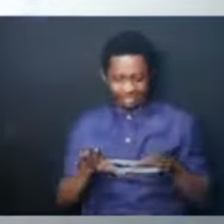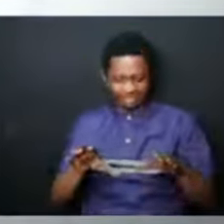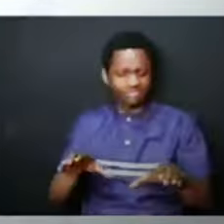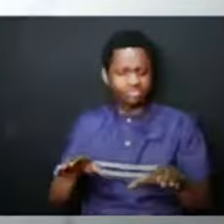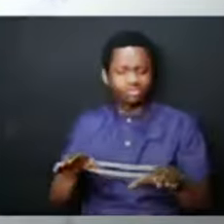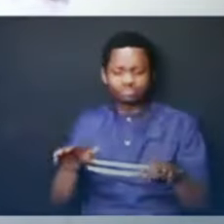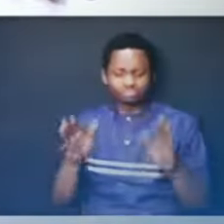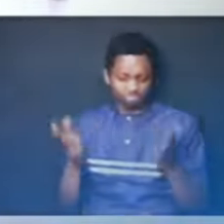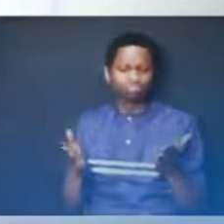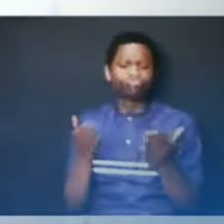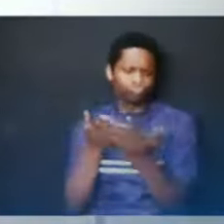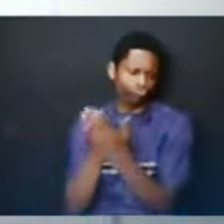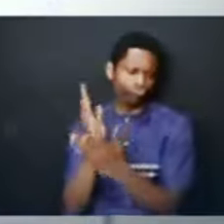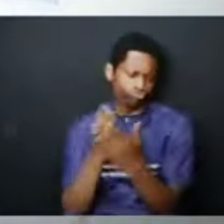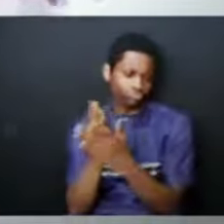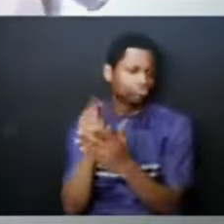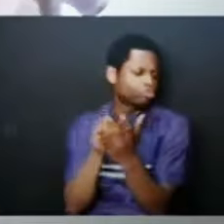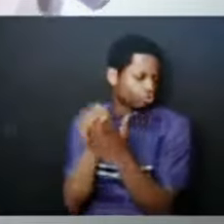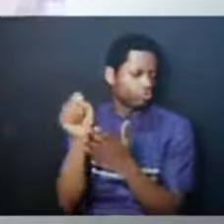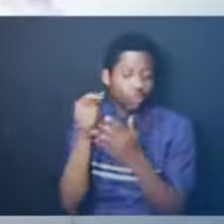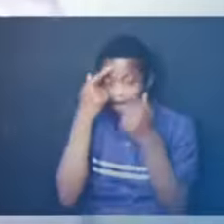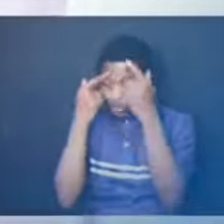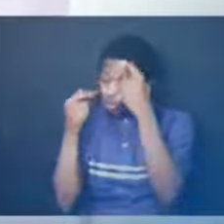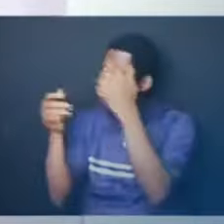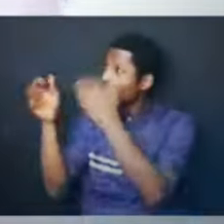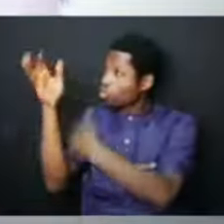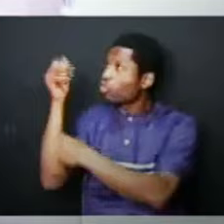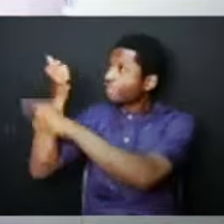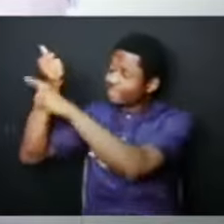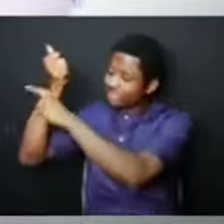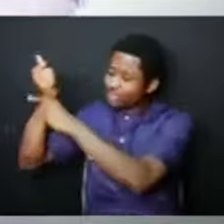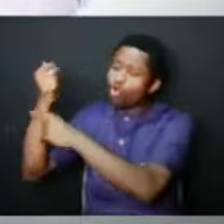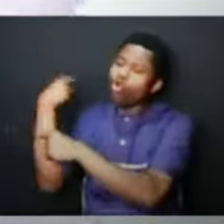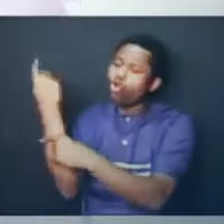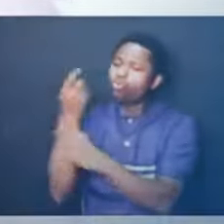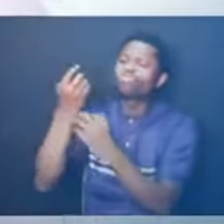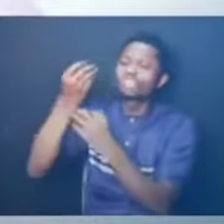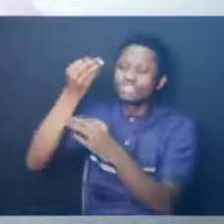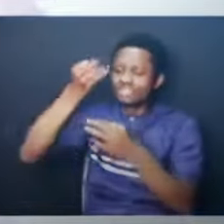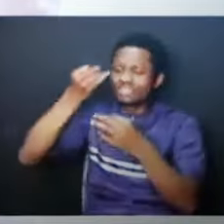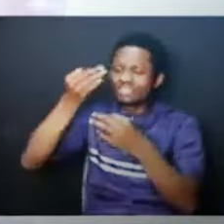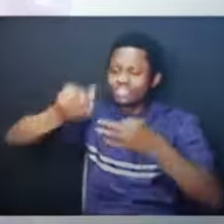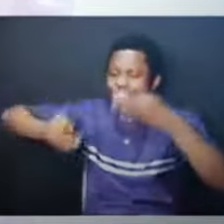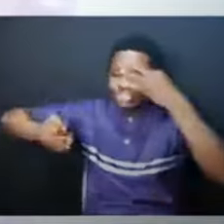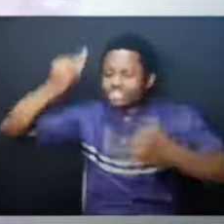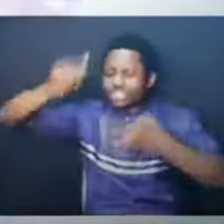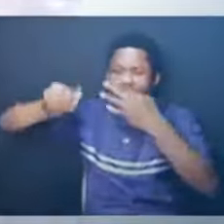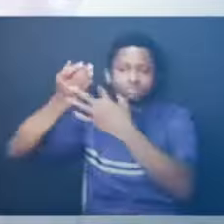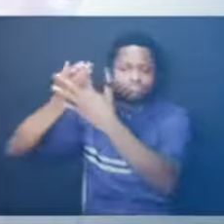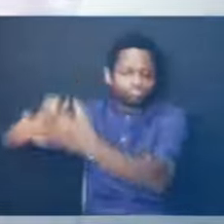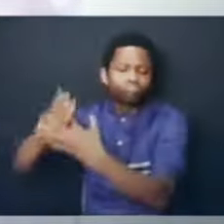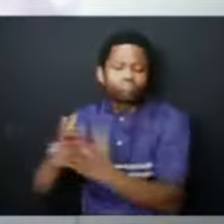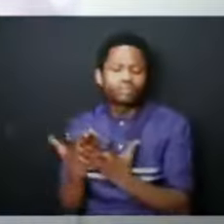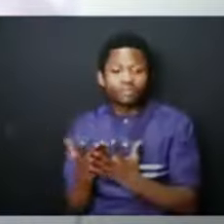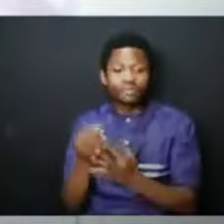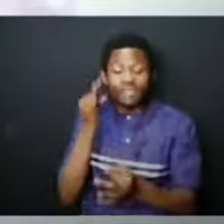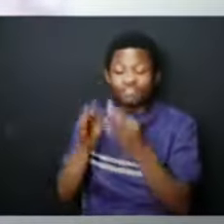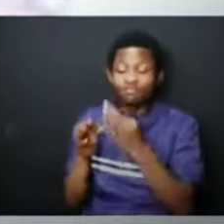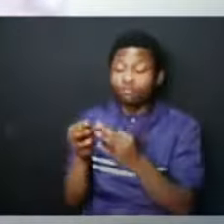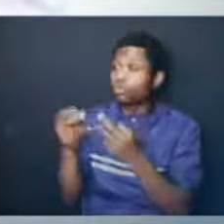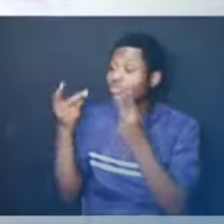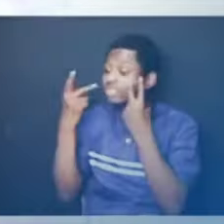judge between. And then when he finds the one who is wrong, the Lord will